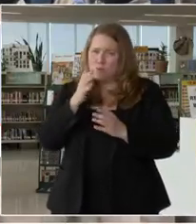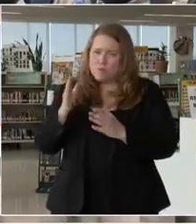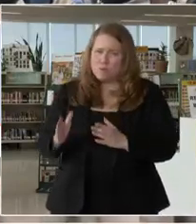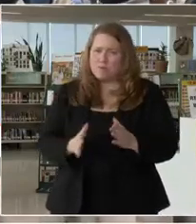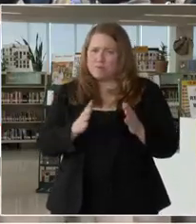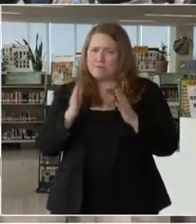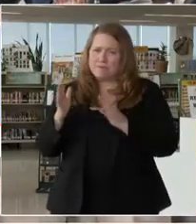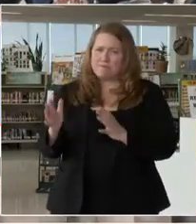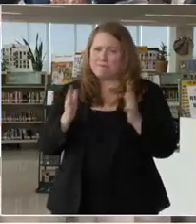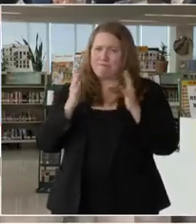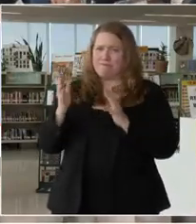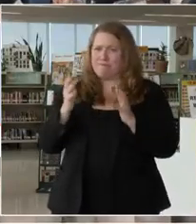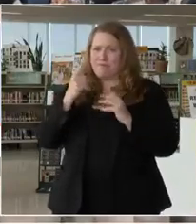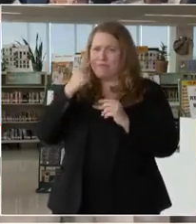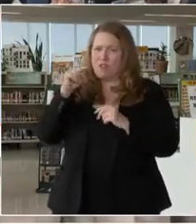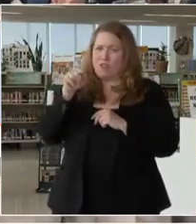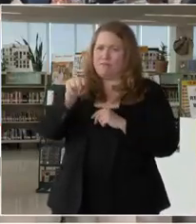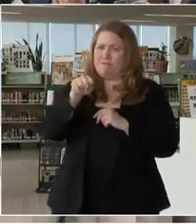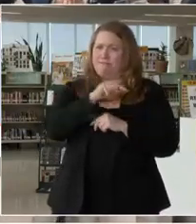him.